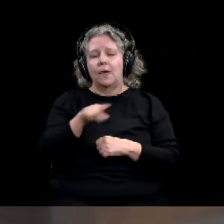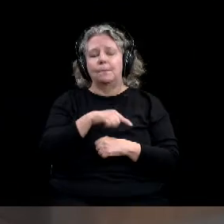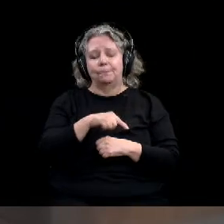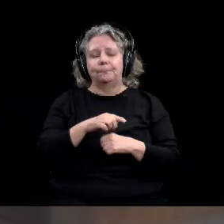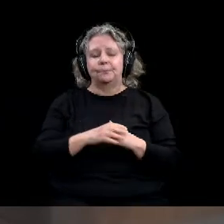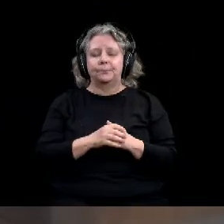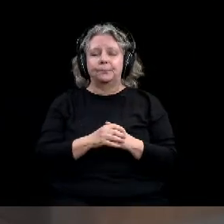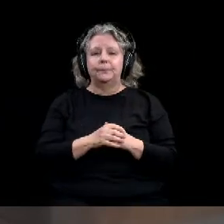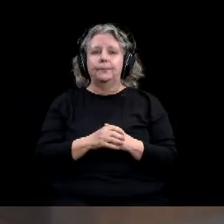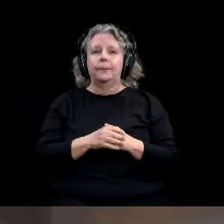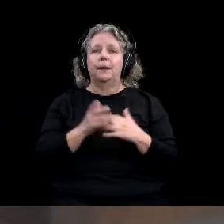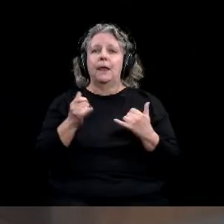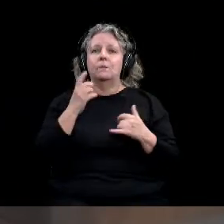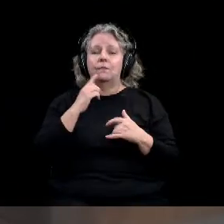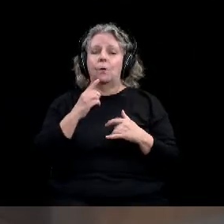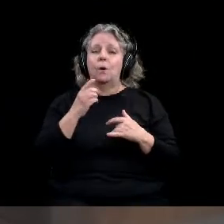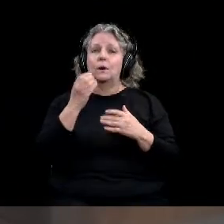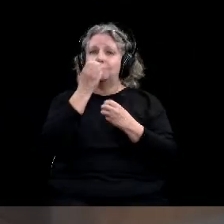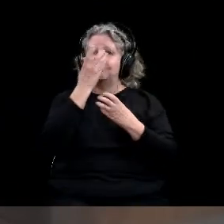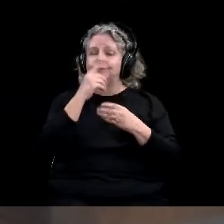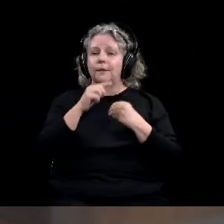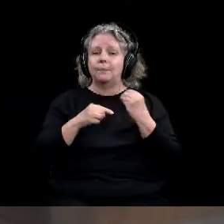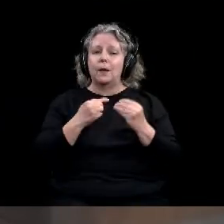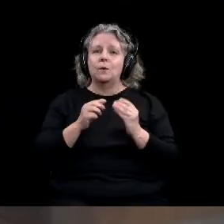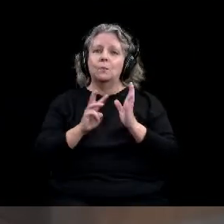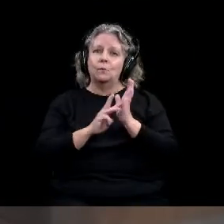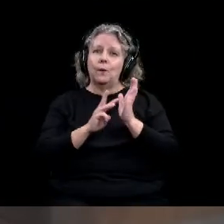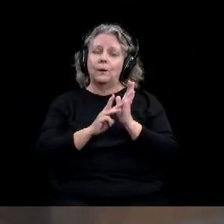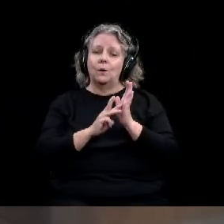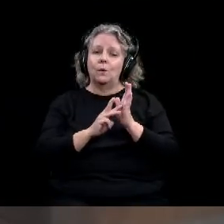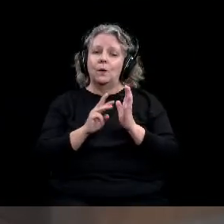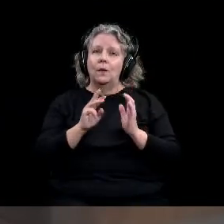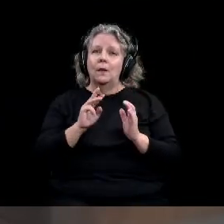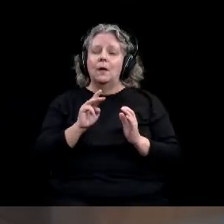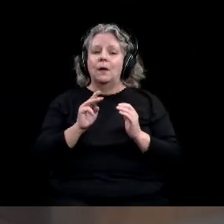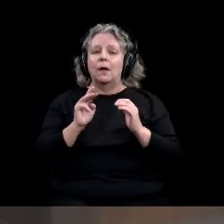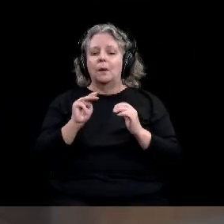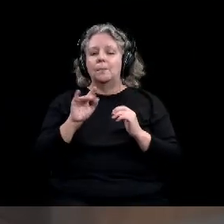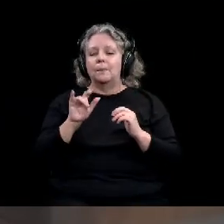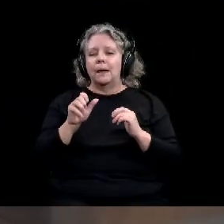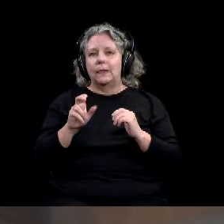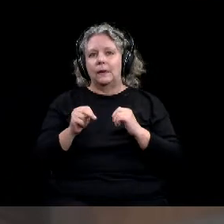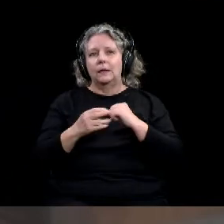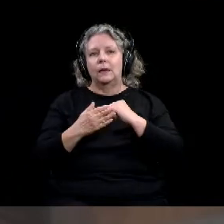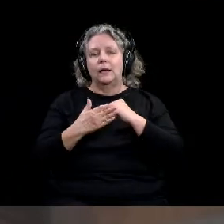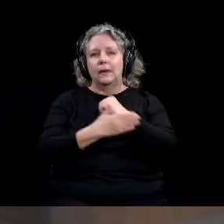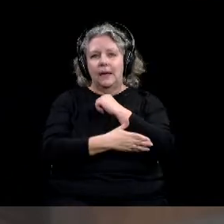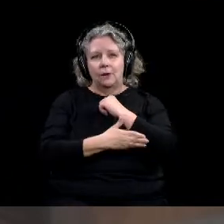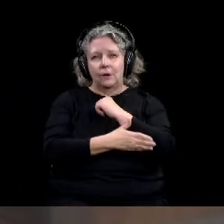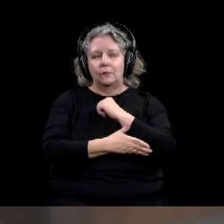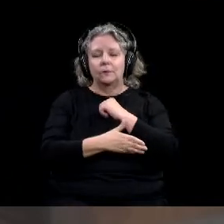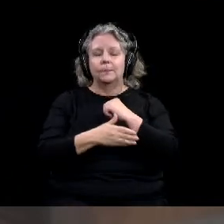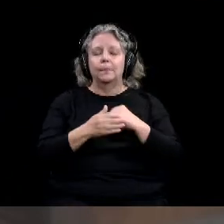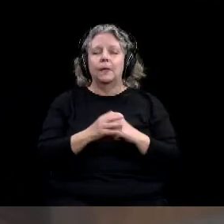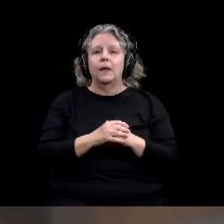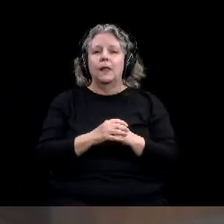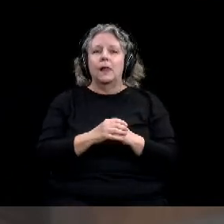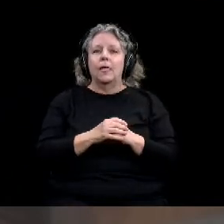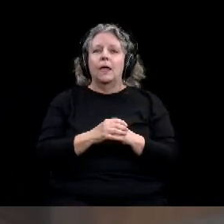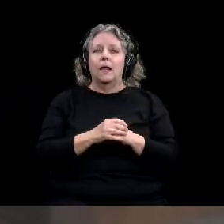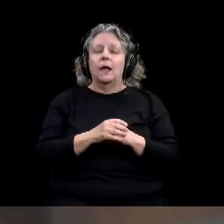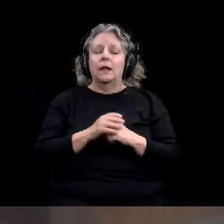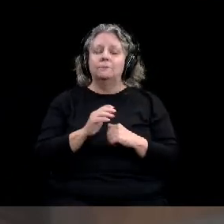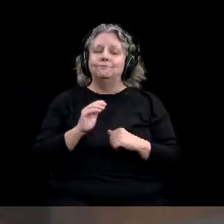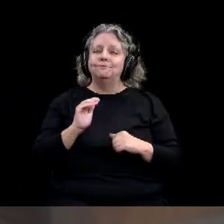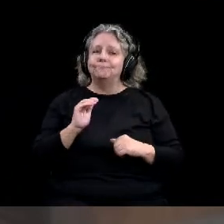District's vaccination clinic. Yet again, staff has been working really hard to serve our community and was able